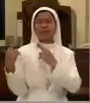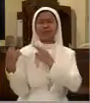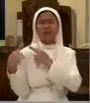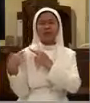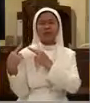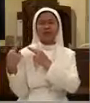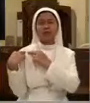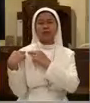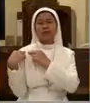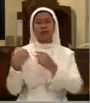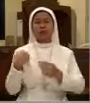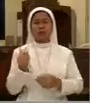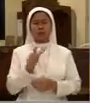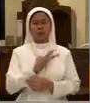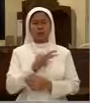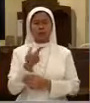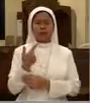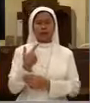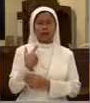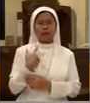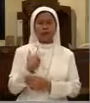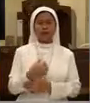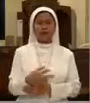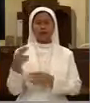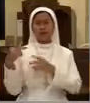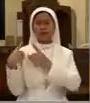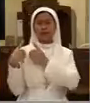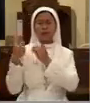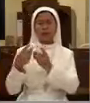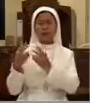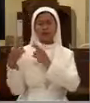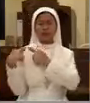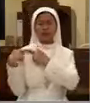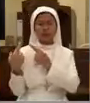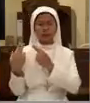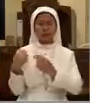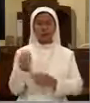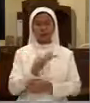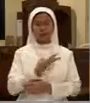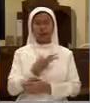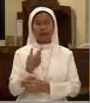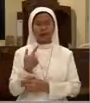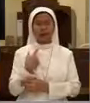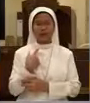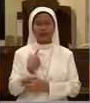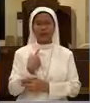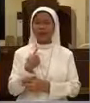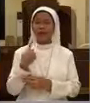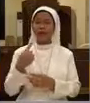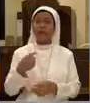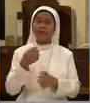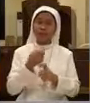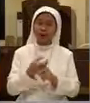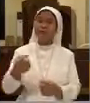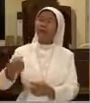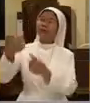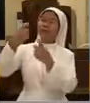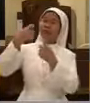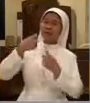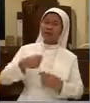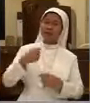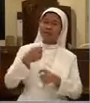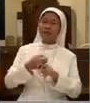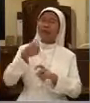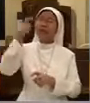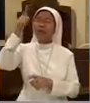exercise, whatever responsibility we exercise, is the gift of the Lord. I